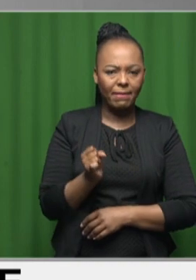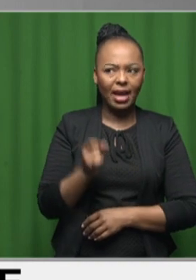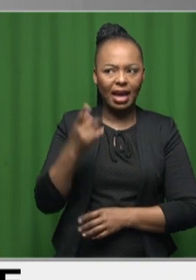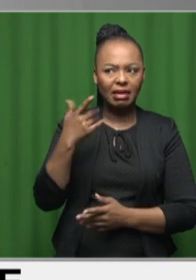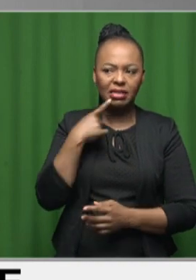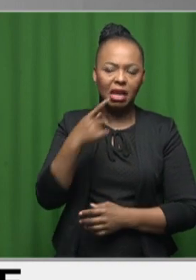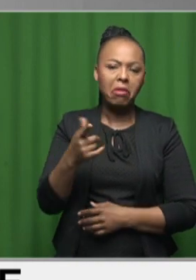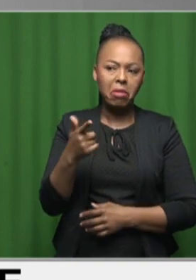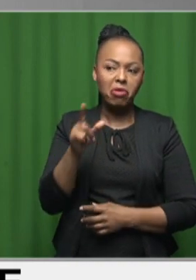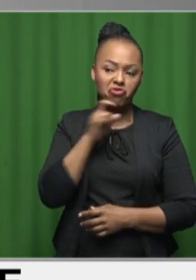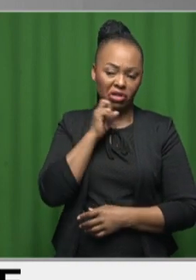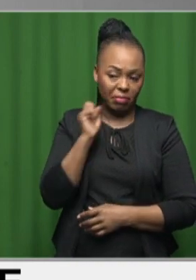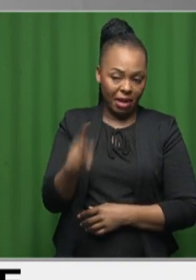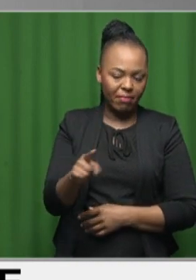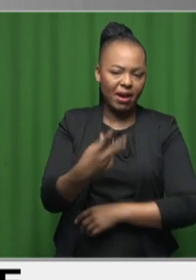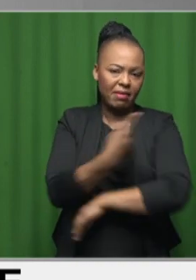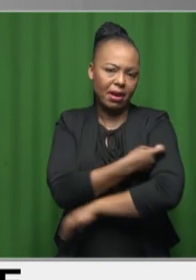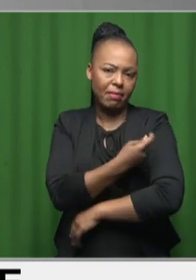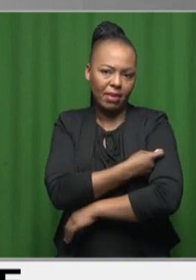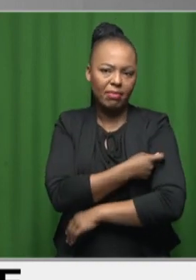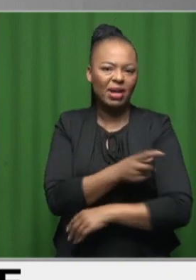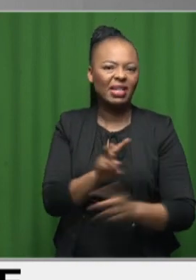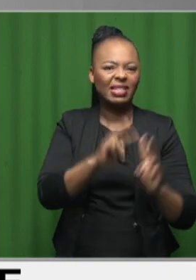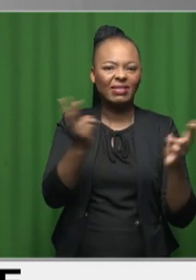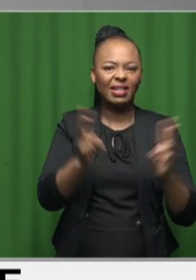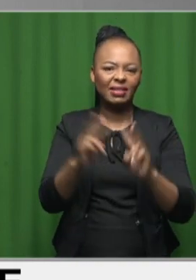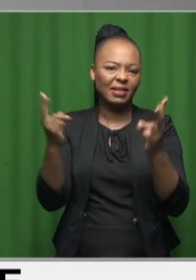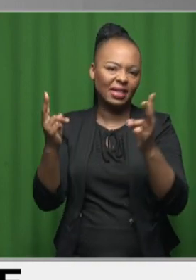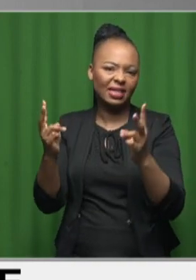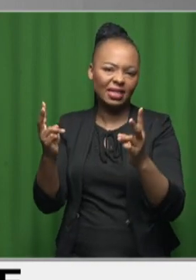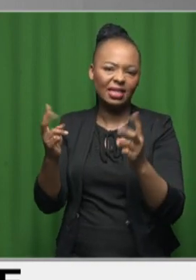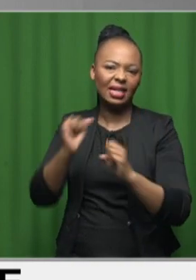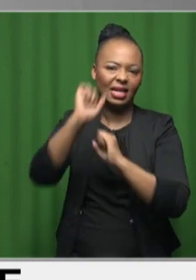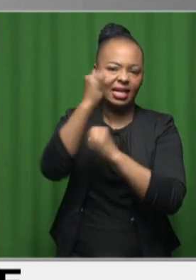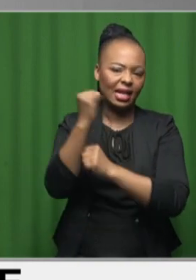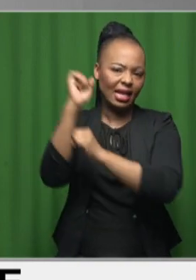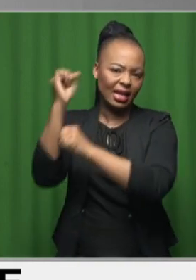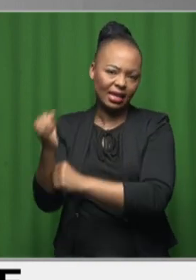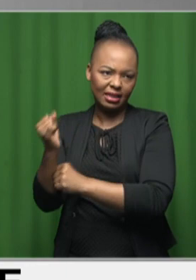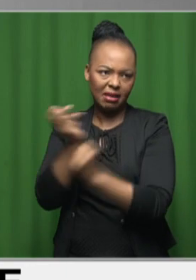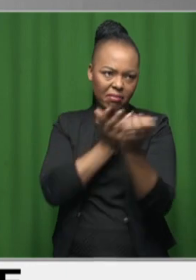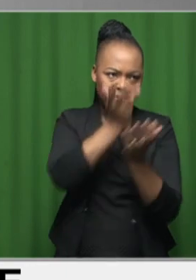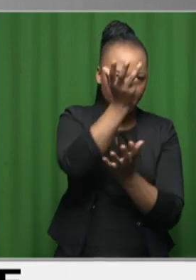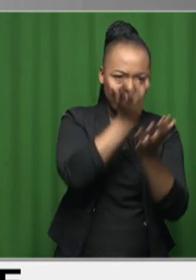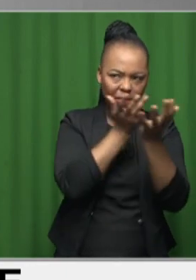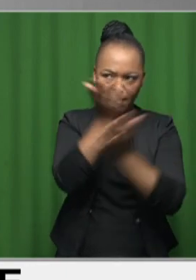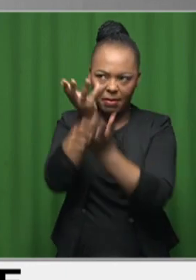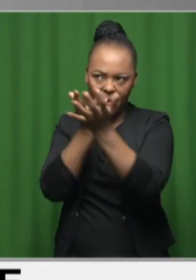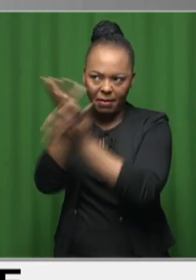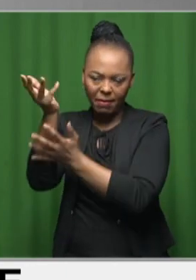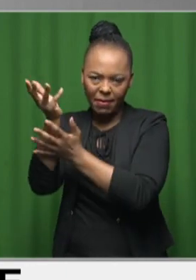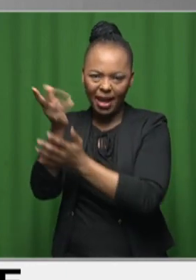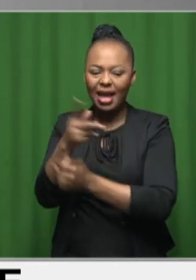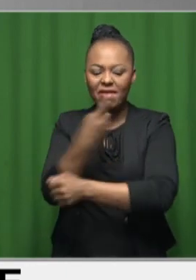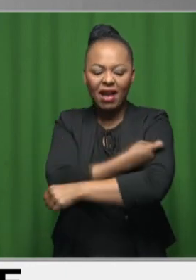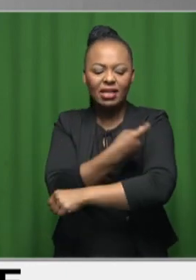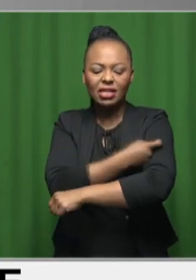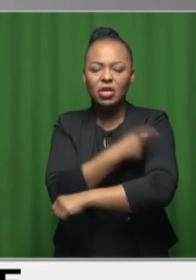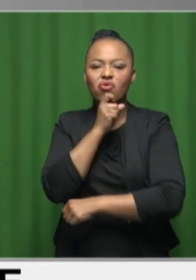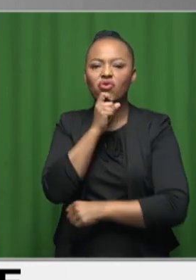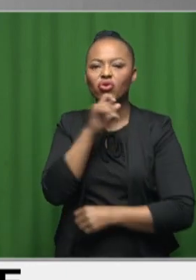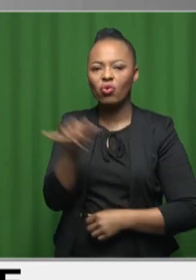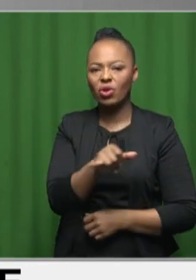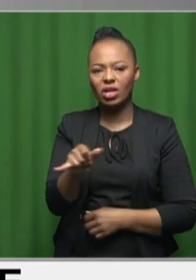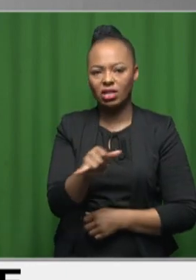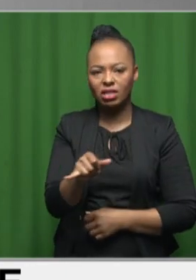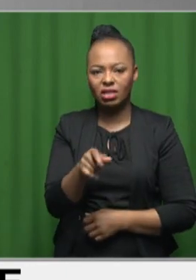volunteered through different pharmaceutical industries. We have had engagements, and one of those would be registered during the course